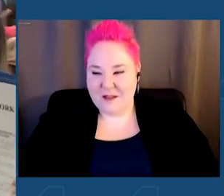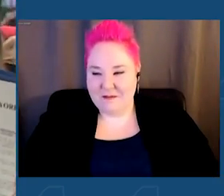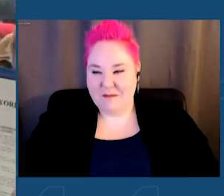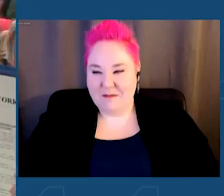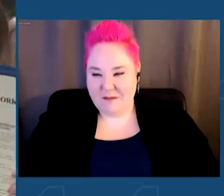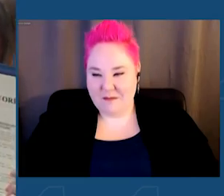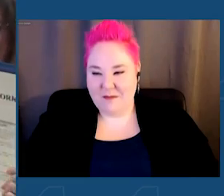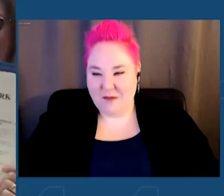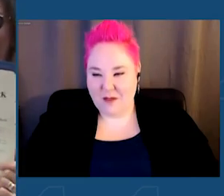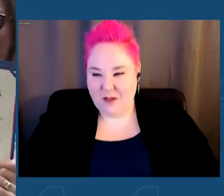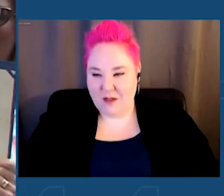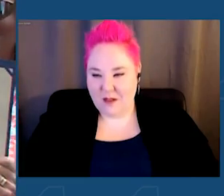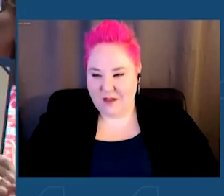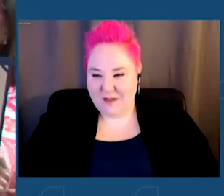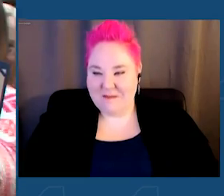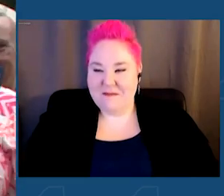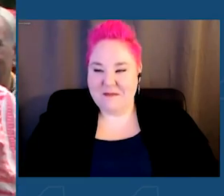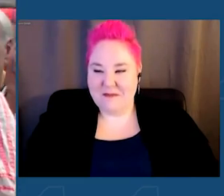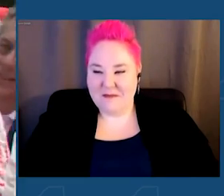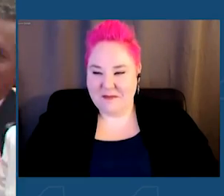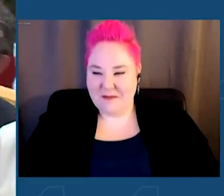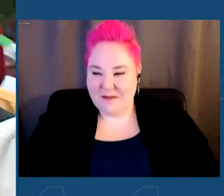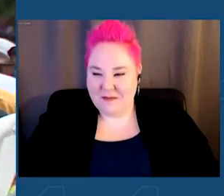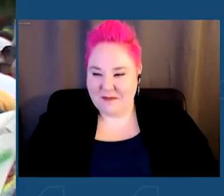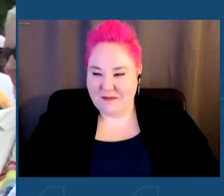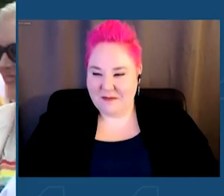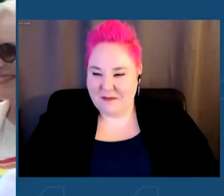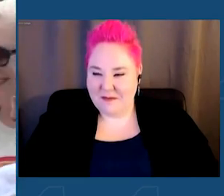Oh, Senator, man.